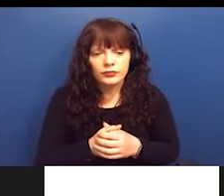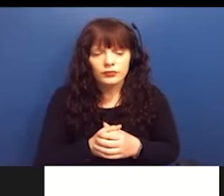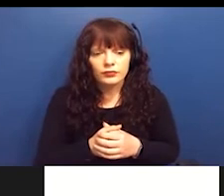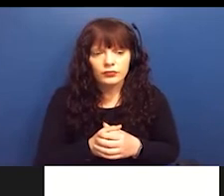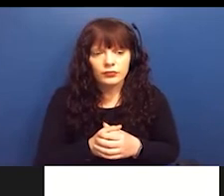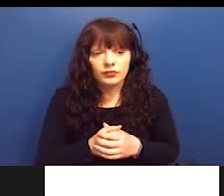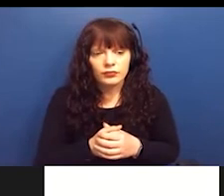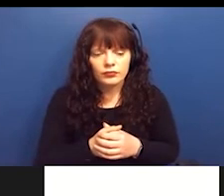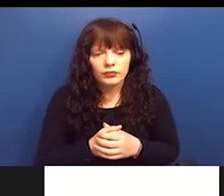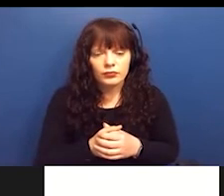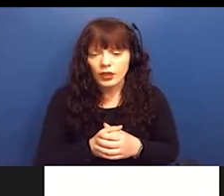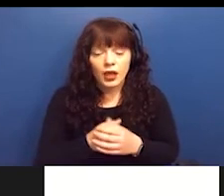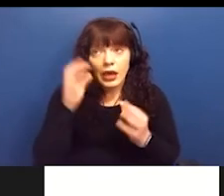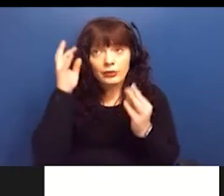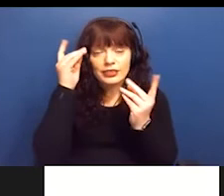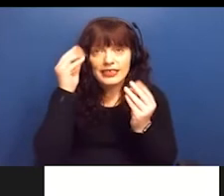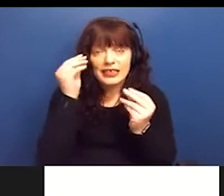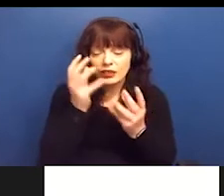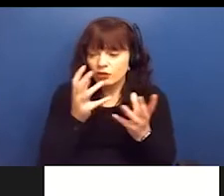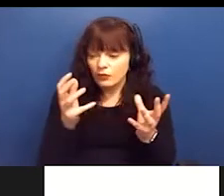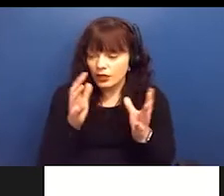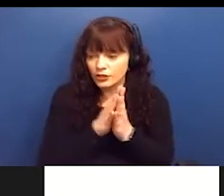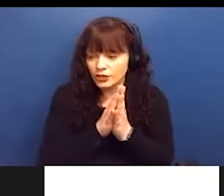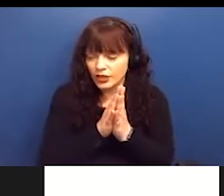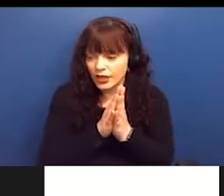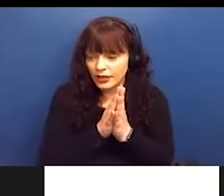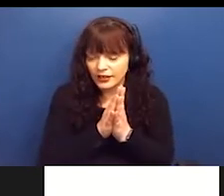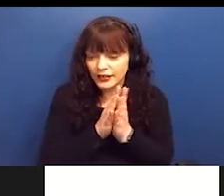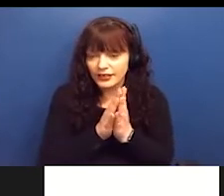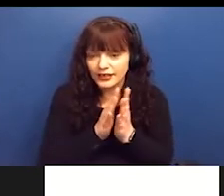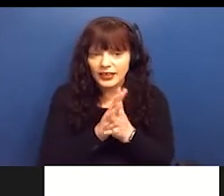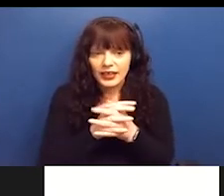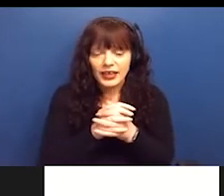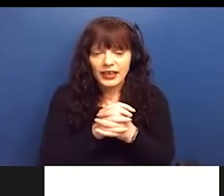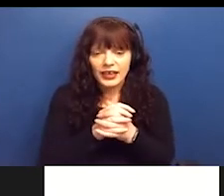I was thinking so much, it seems so long we were here. Marni,